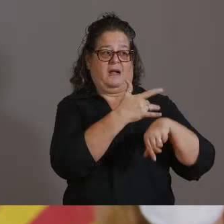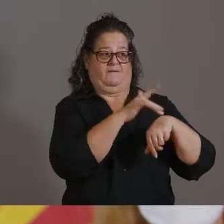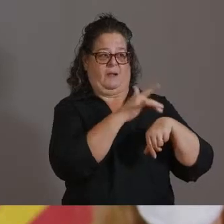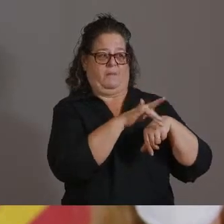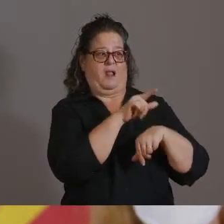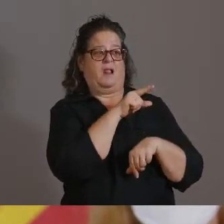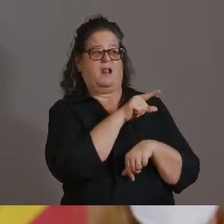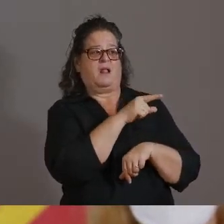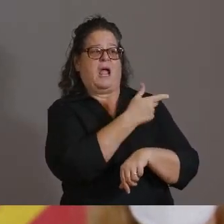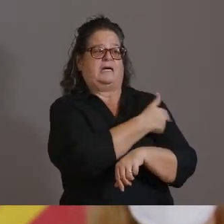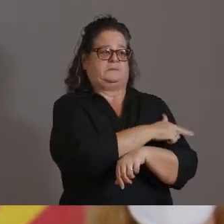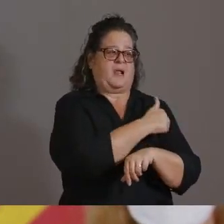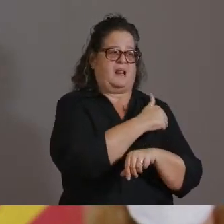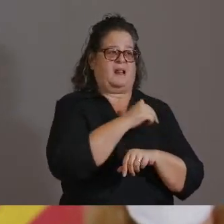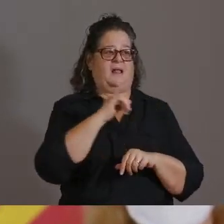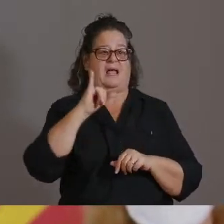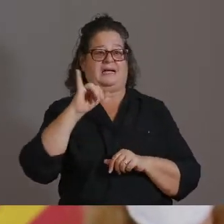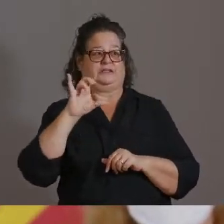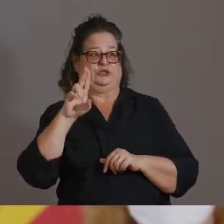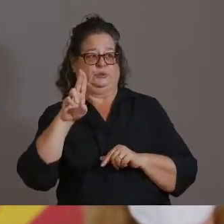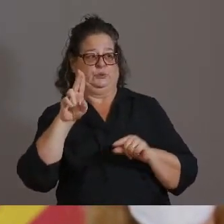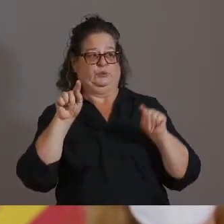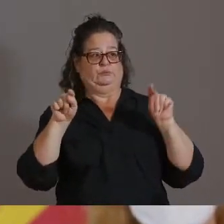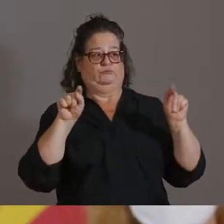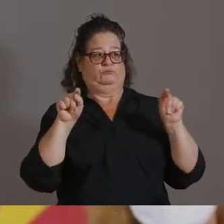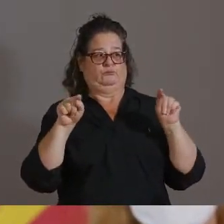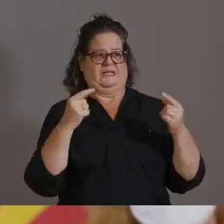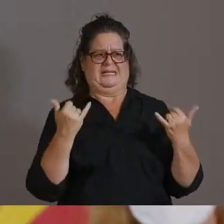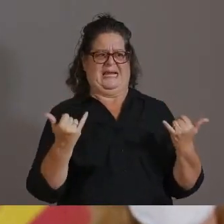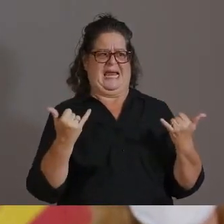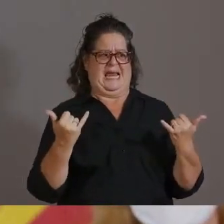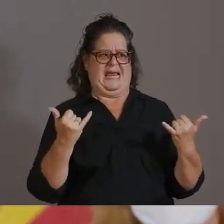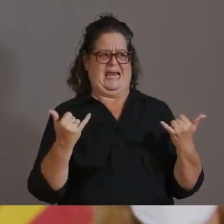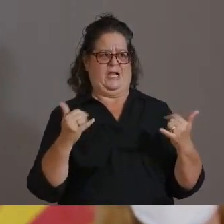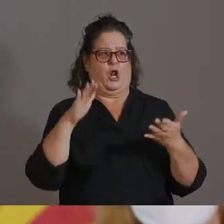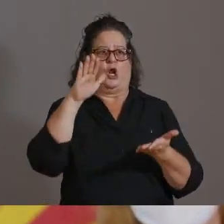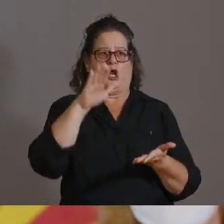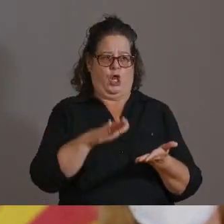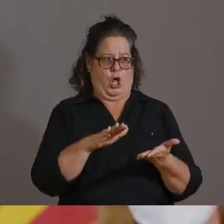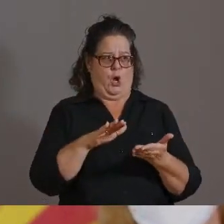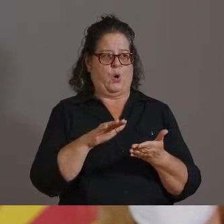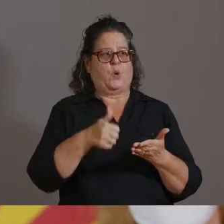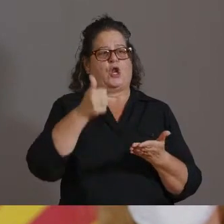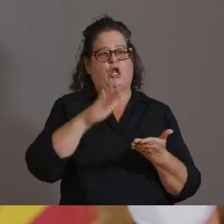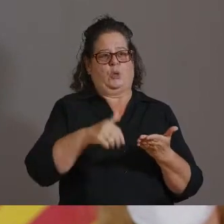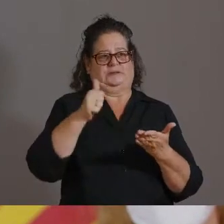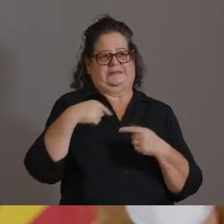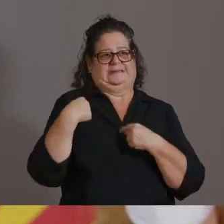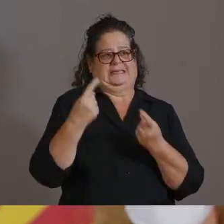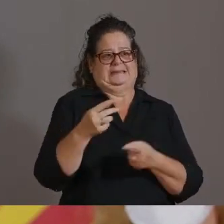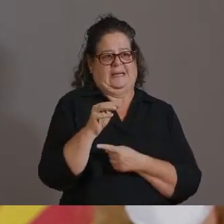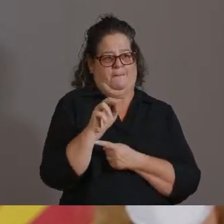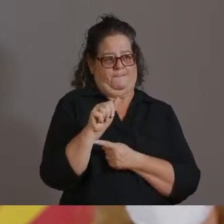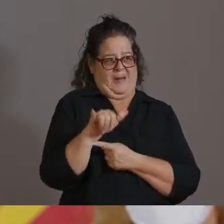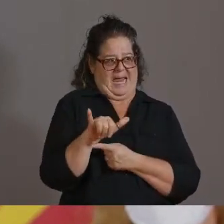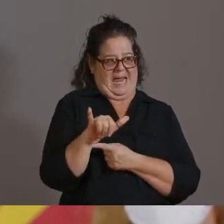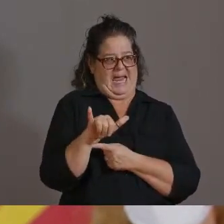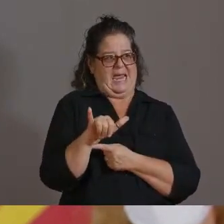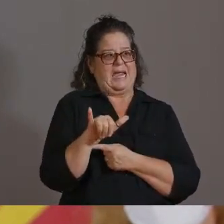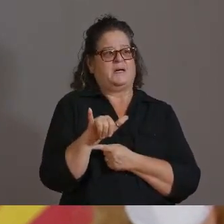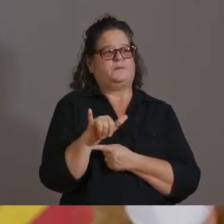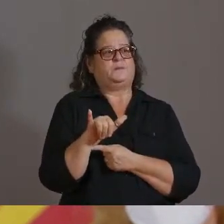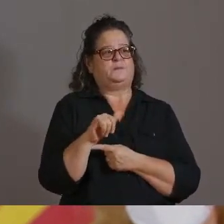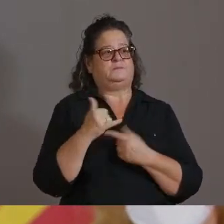as low as it's been since mid-May, before we had any of the issues that we went through in late June and early